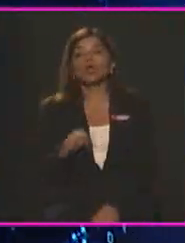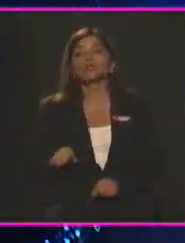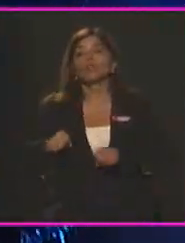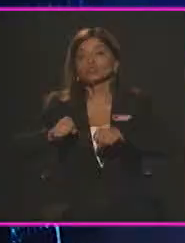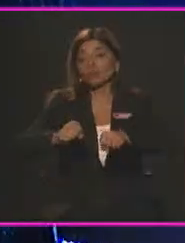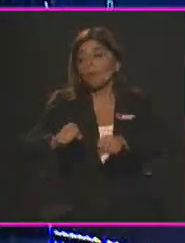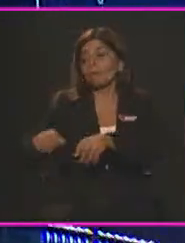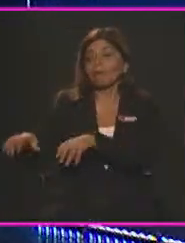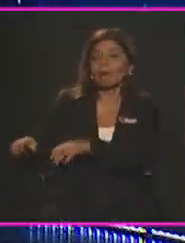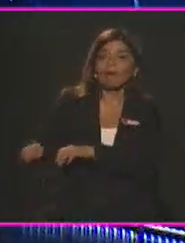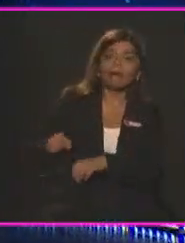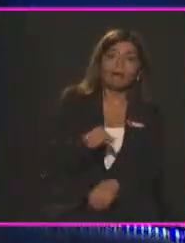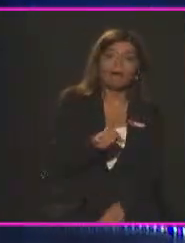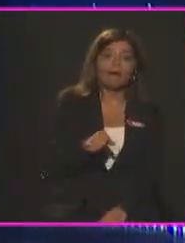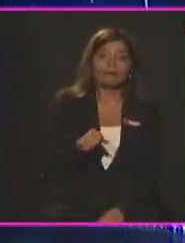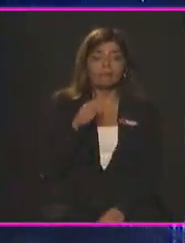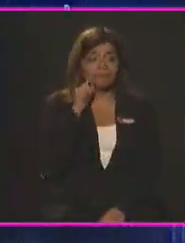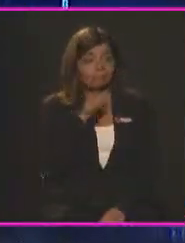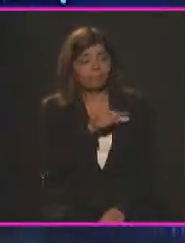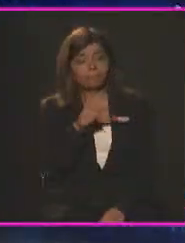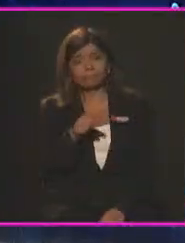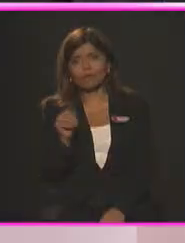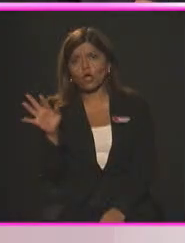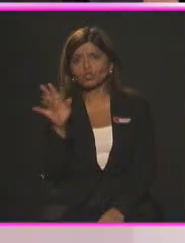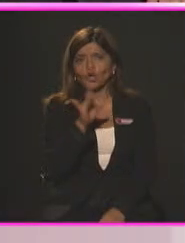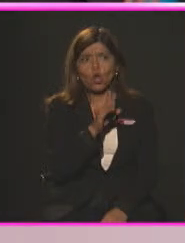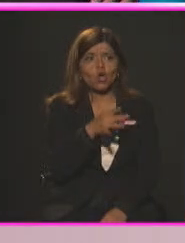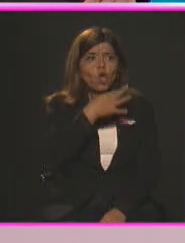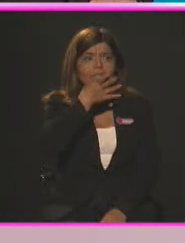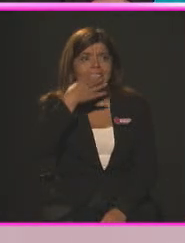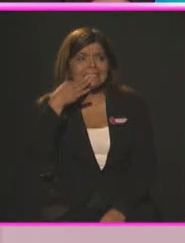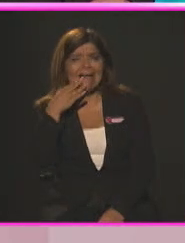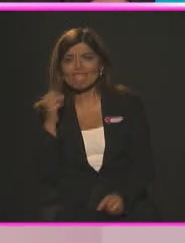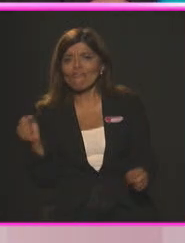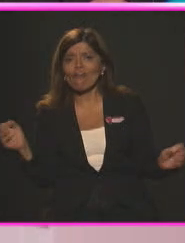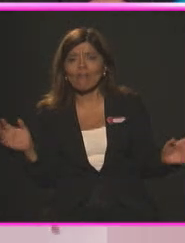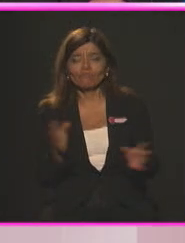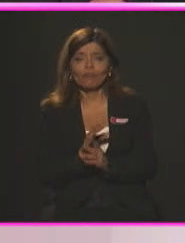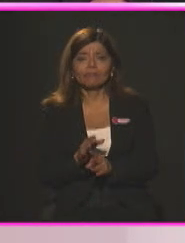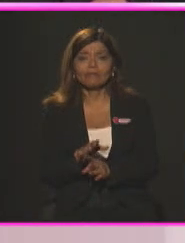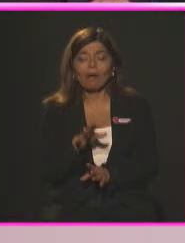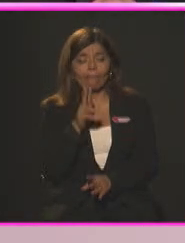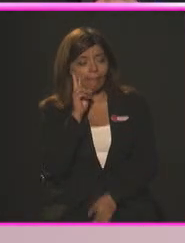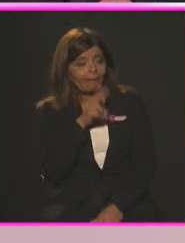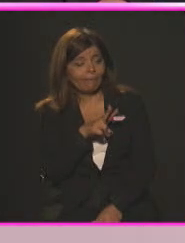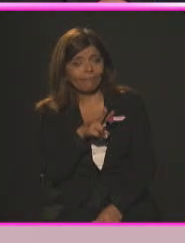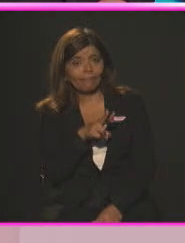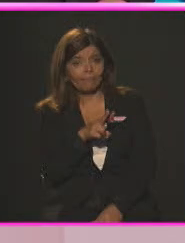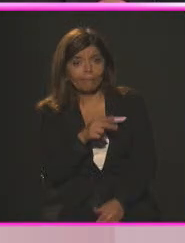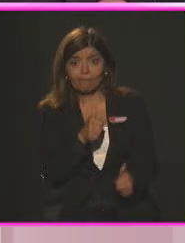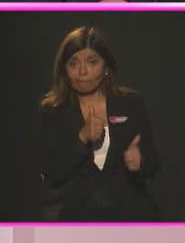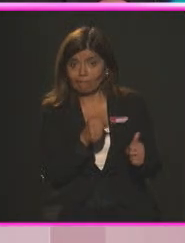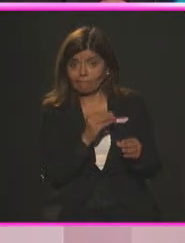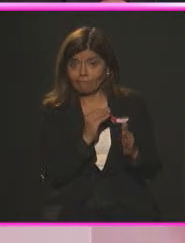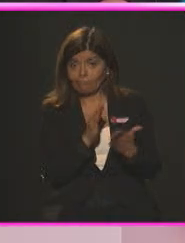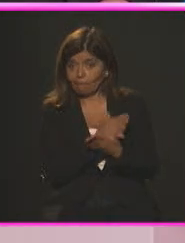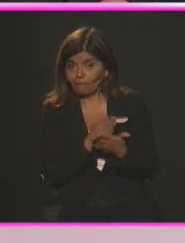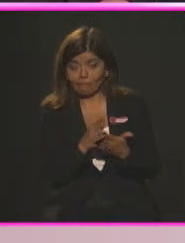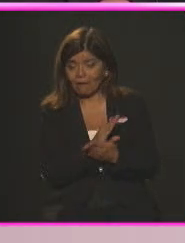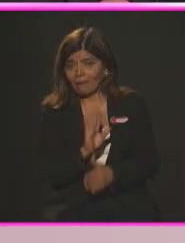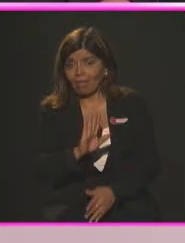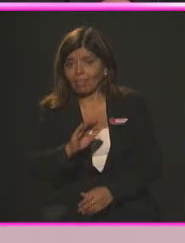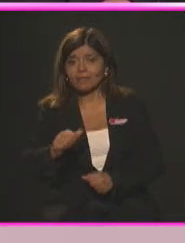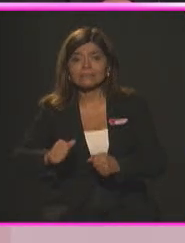colors, by strong flavors, but you might think they stripped out all the good stuff and replaced it with synthetic analogs with completely different